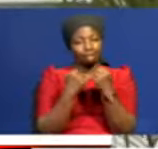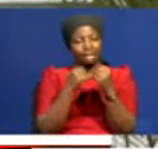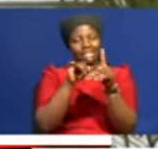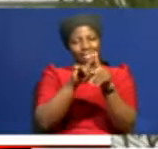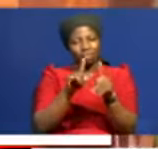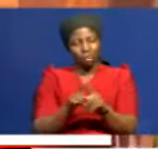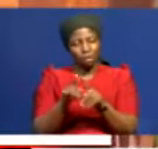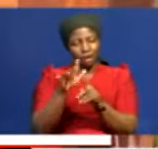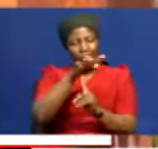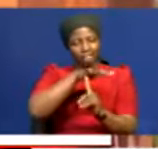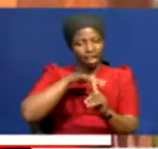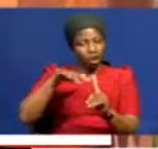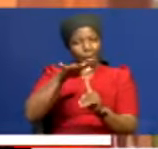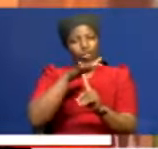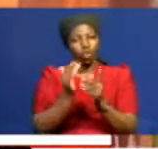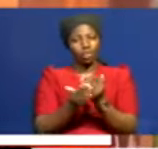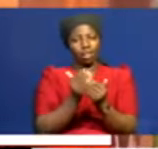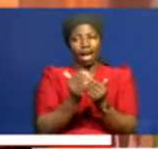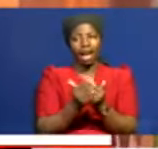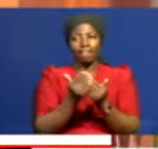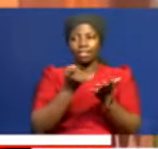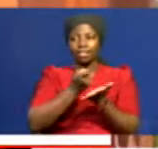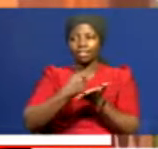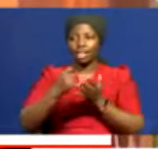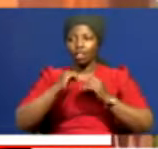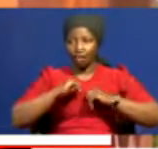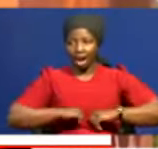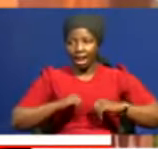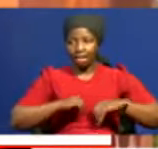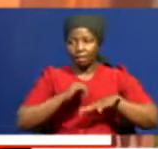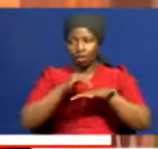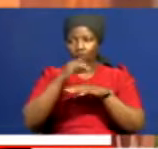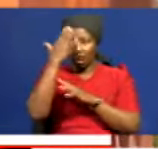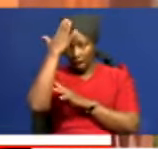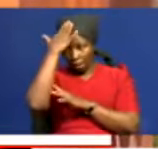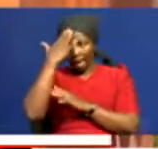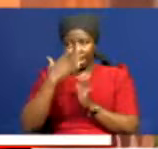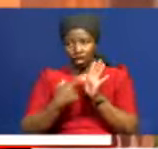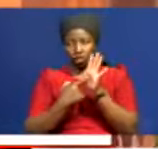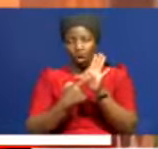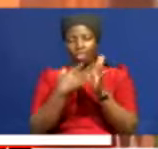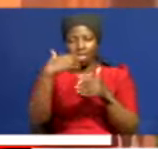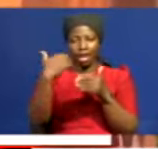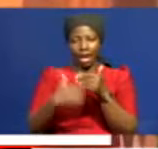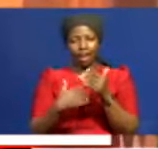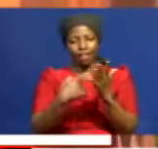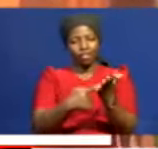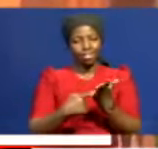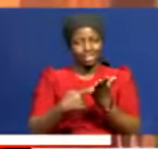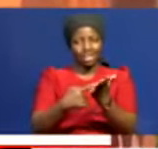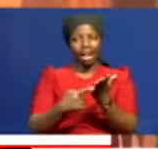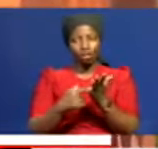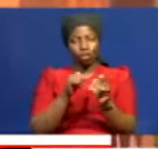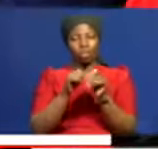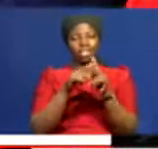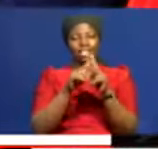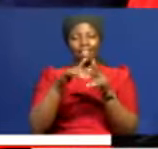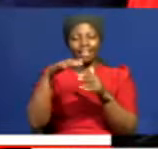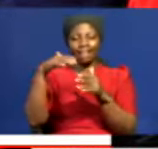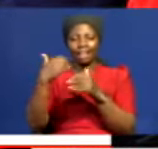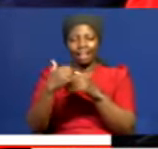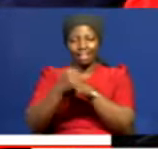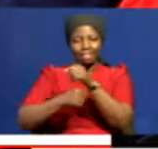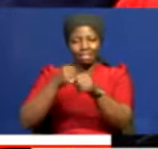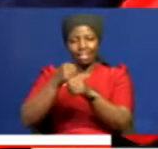environmental conservation. The signing of the agreement on Monday marked the end of a negotiation process that kicked off in 2016.